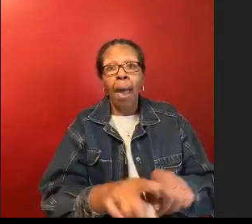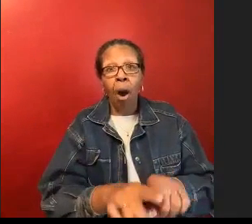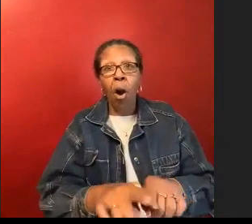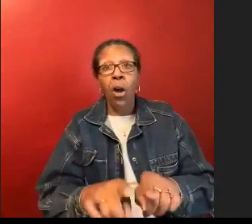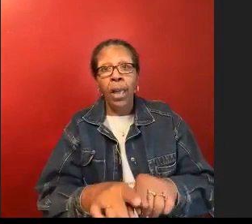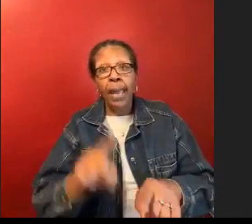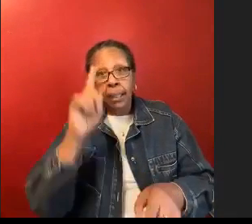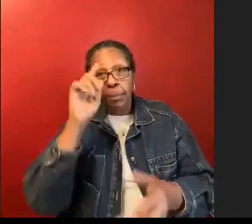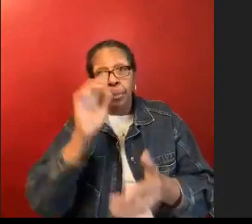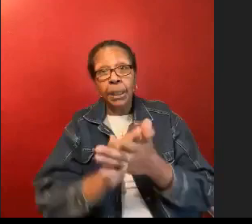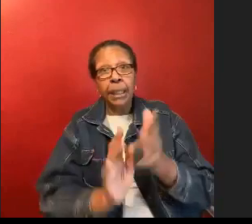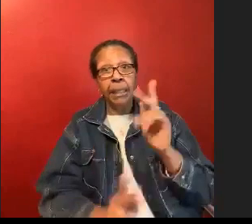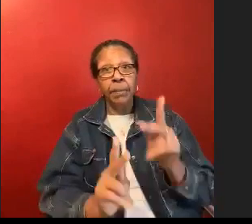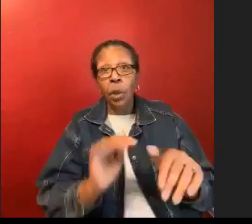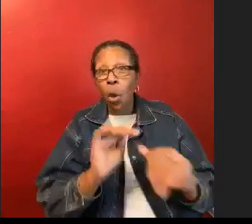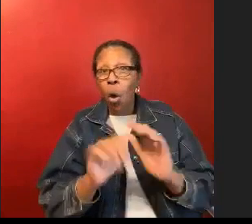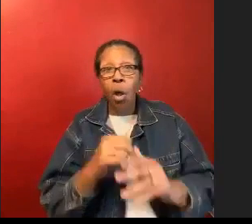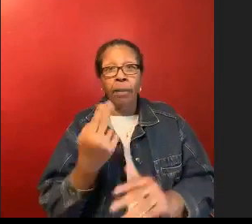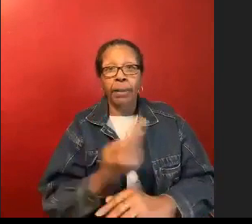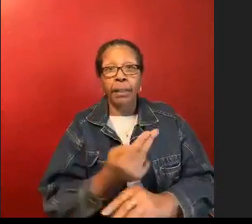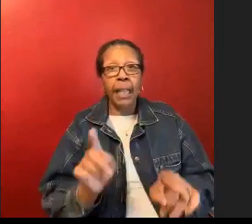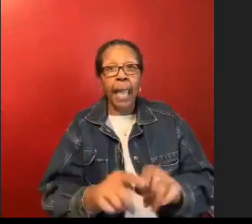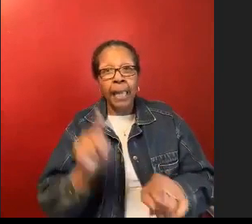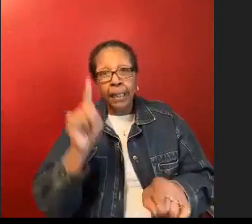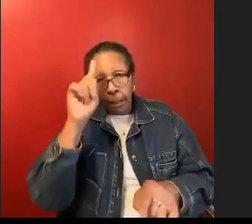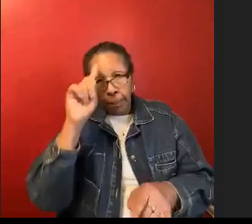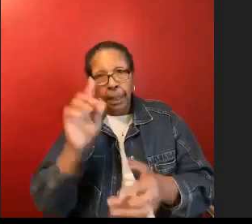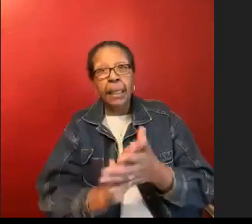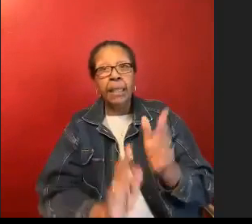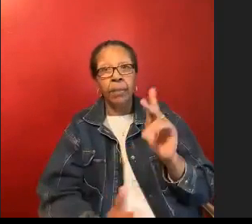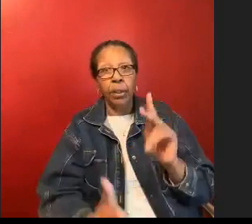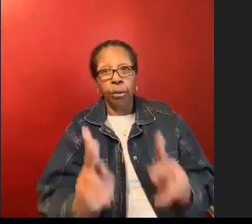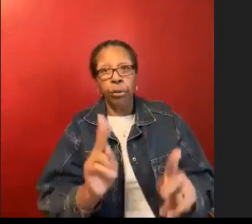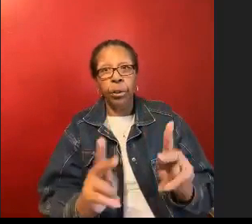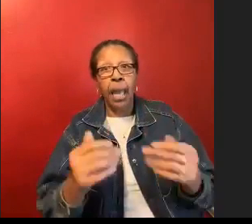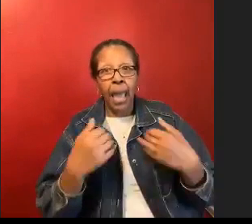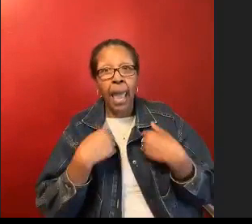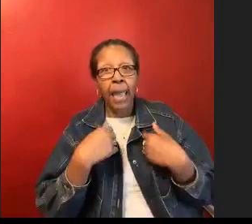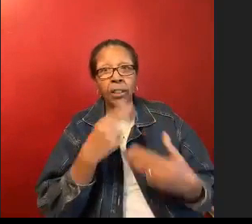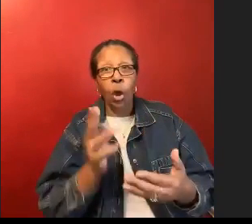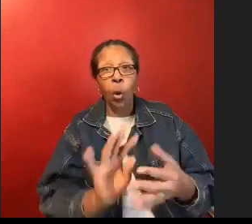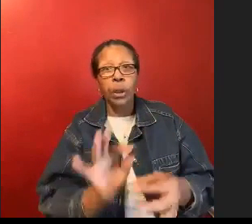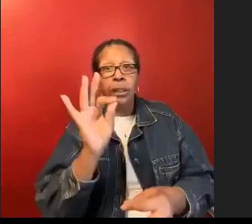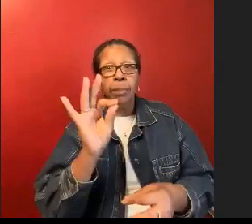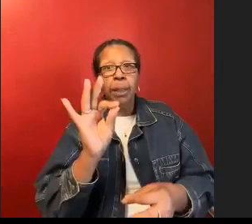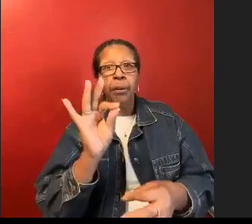each one of us as believers has the Holy Spirit